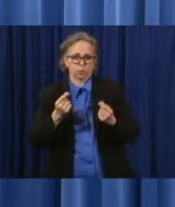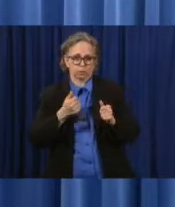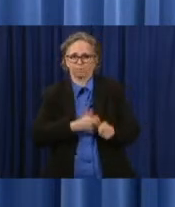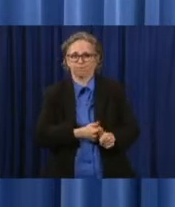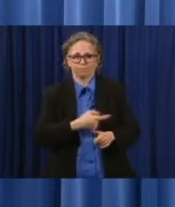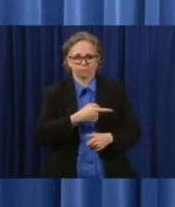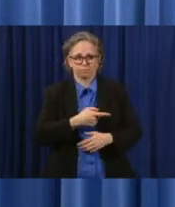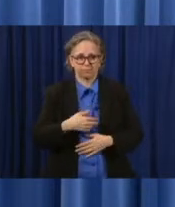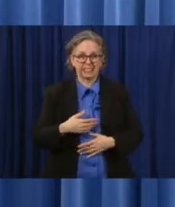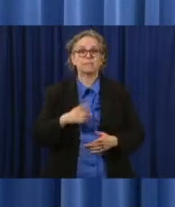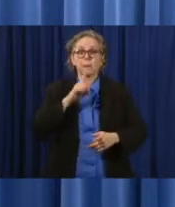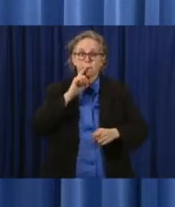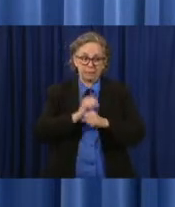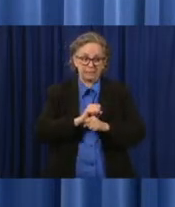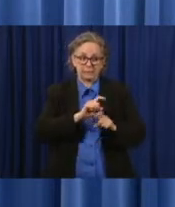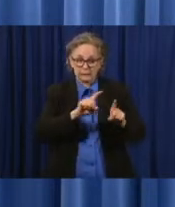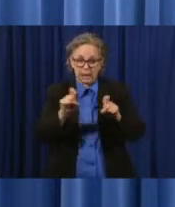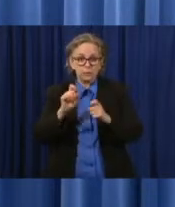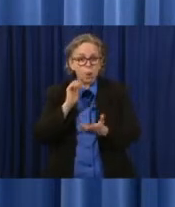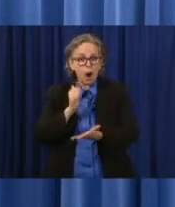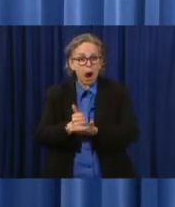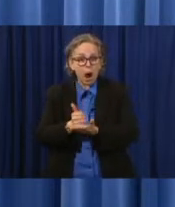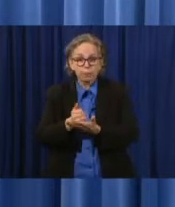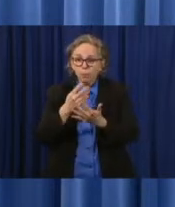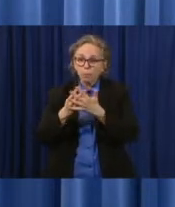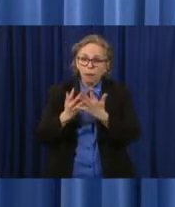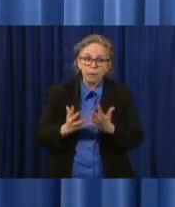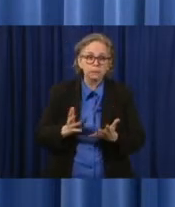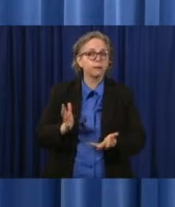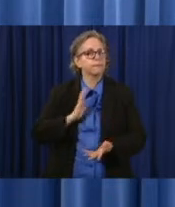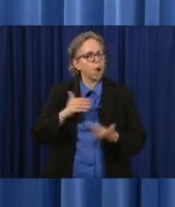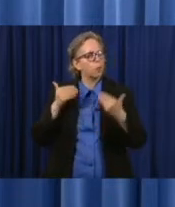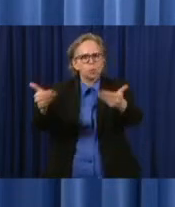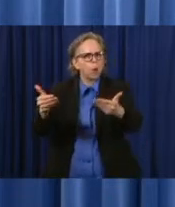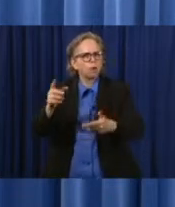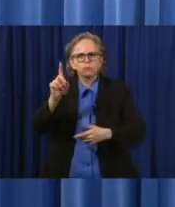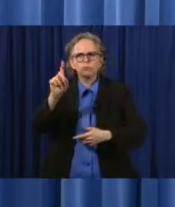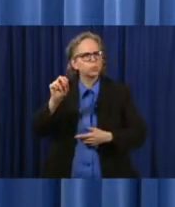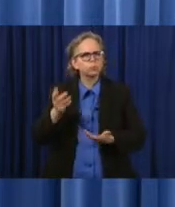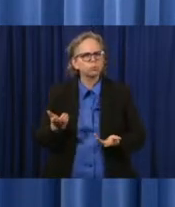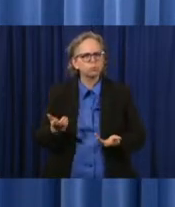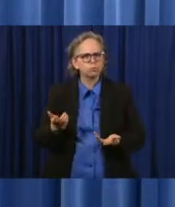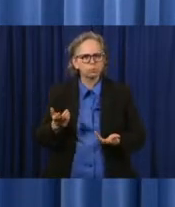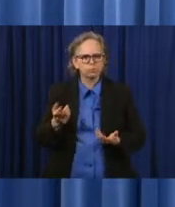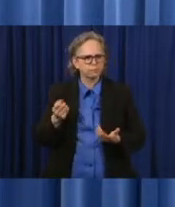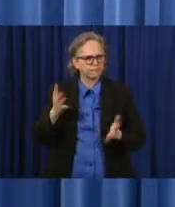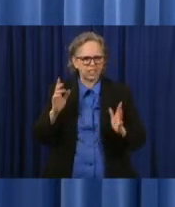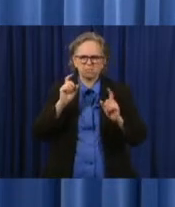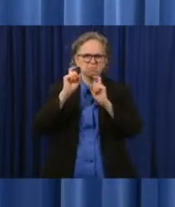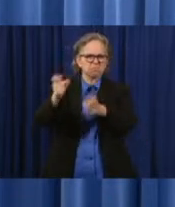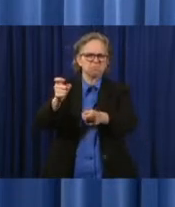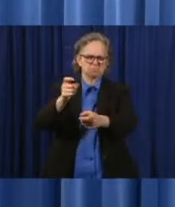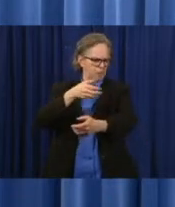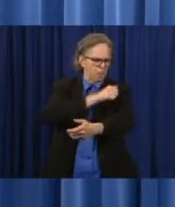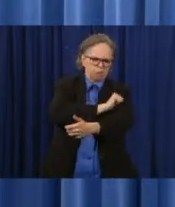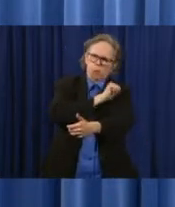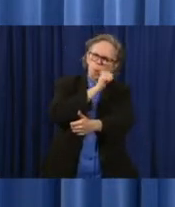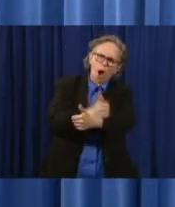any inmate, we are going to test. I've given the authority to DRC to test as many people as they